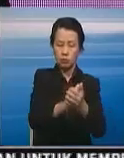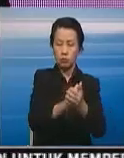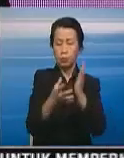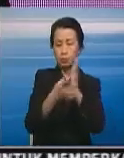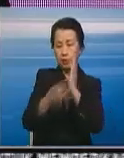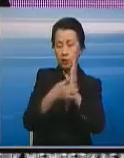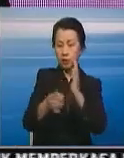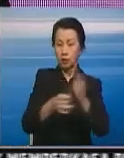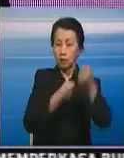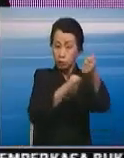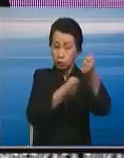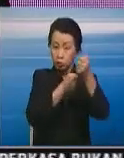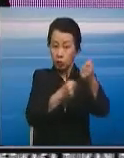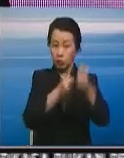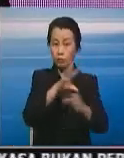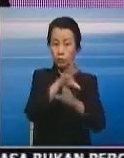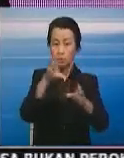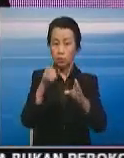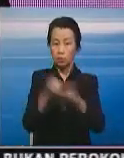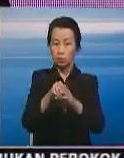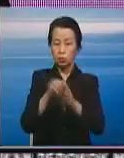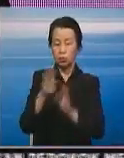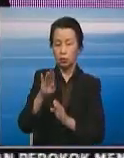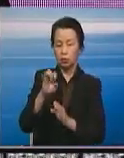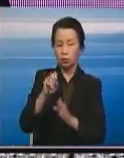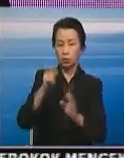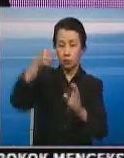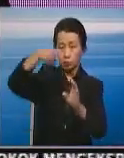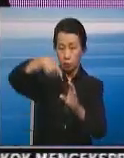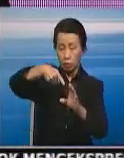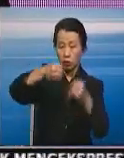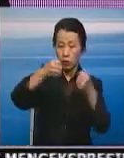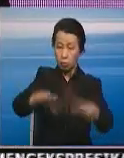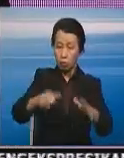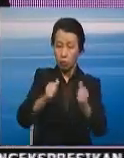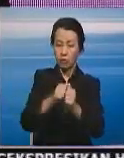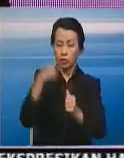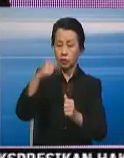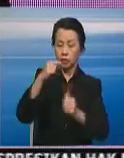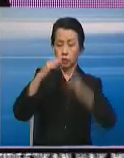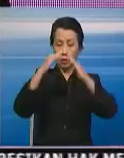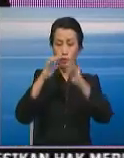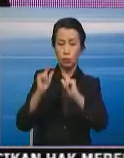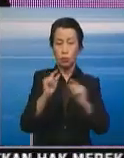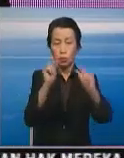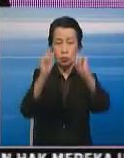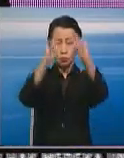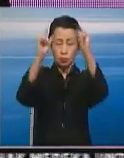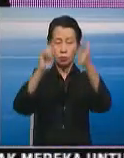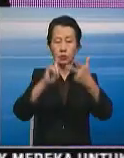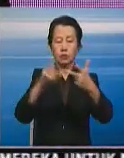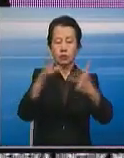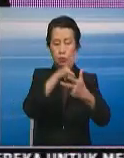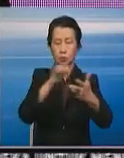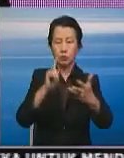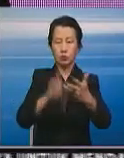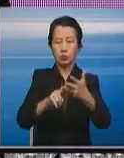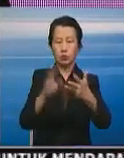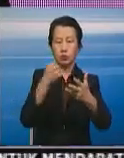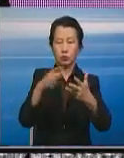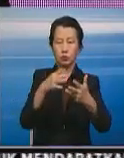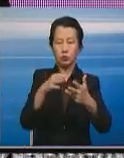oil, including that of biodiversity loss, greenhouse gas emissions, and